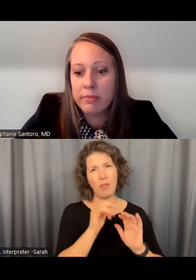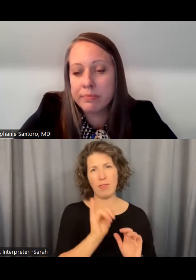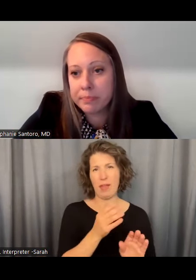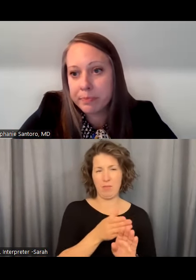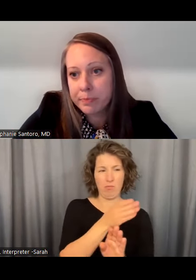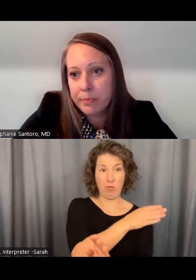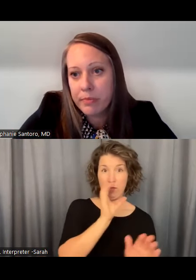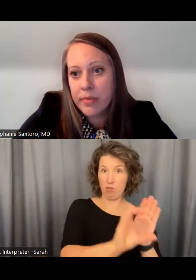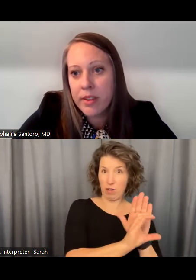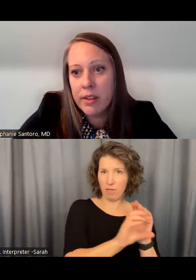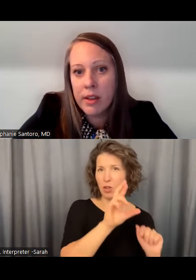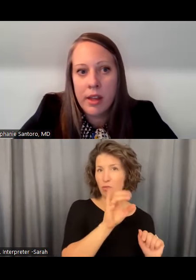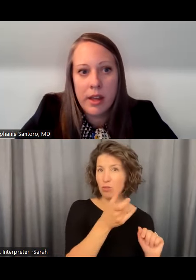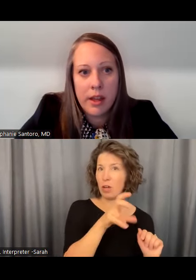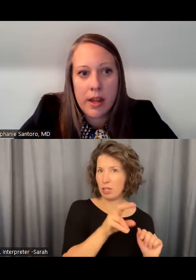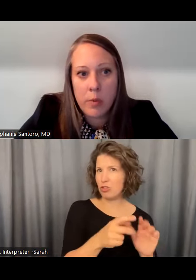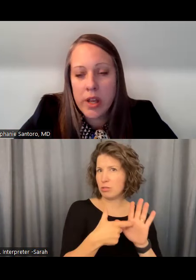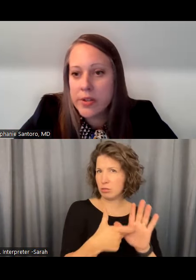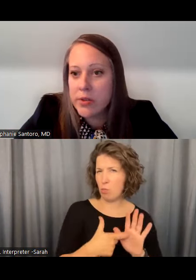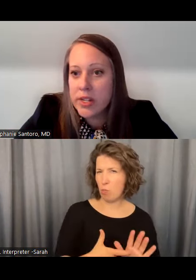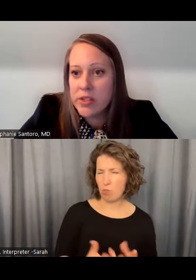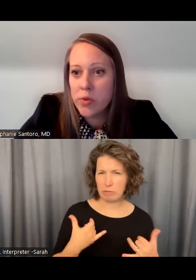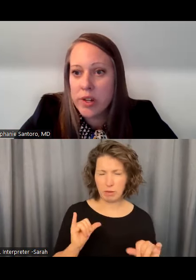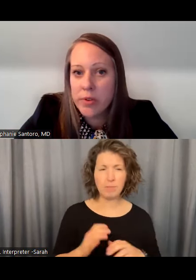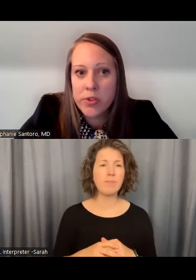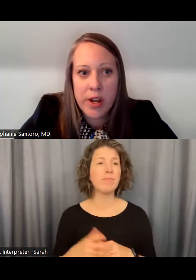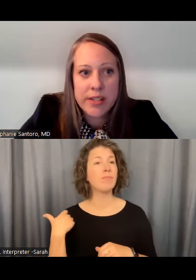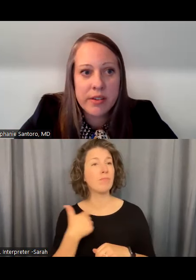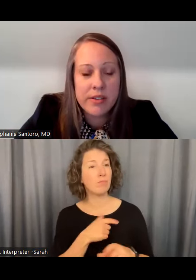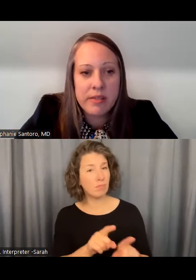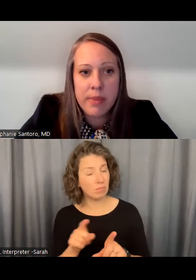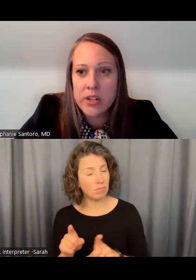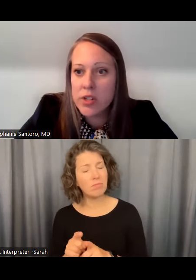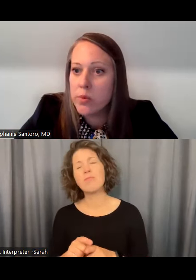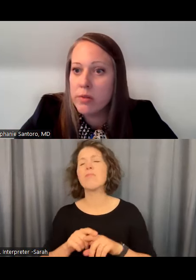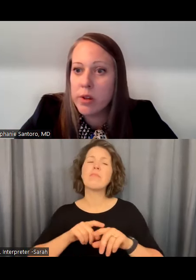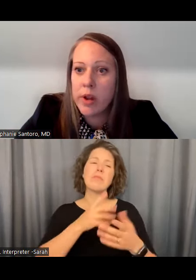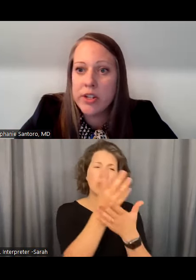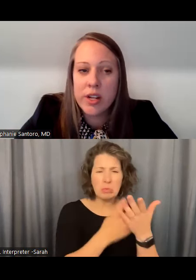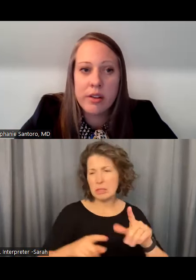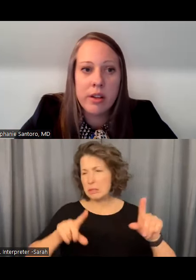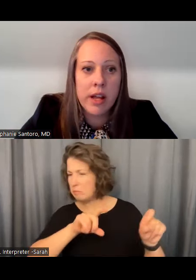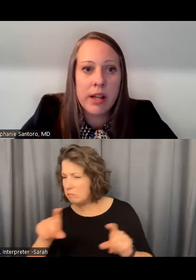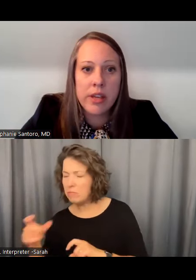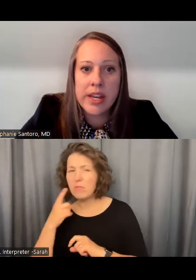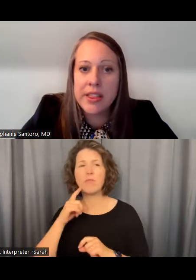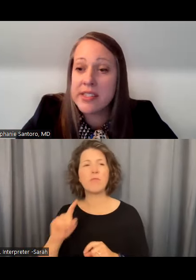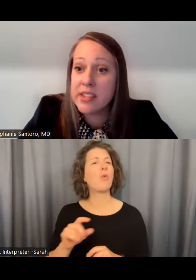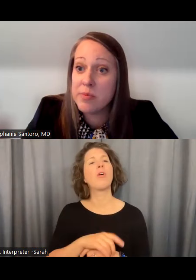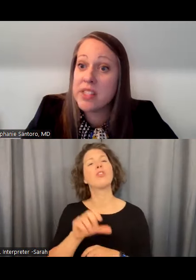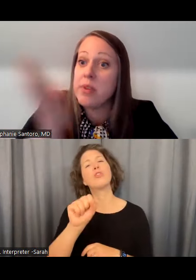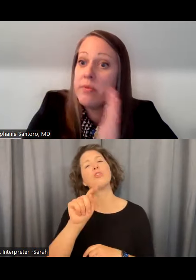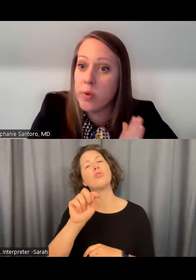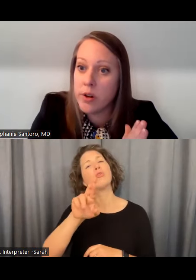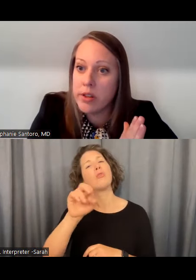graphic. We also did a screen for stressors in patients with regression, looking at the